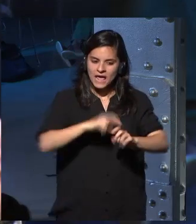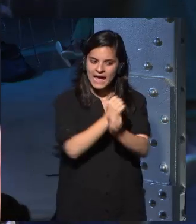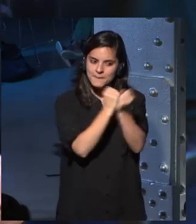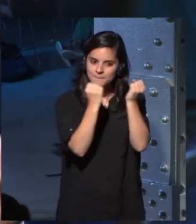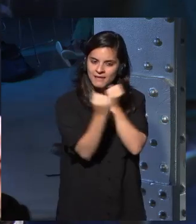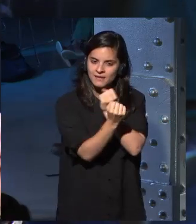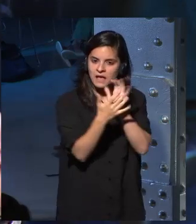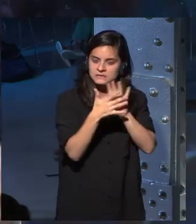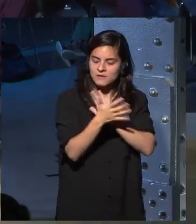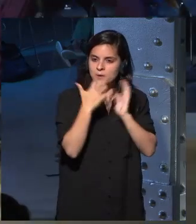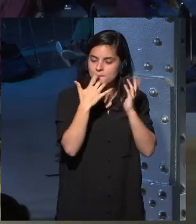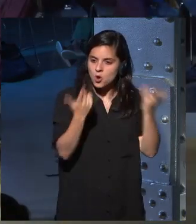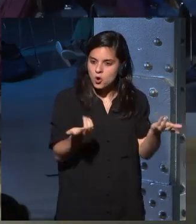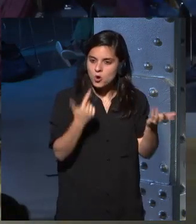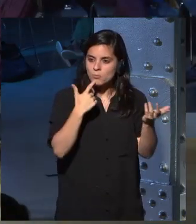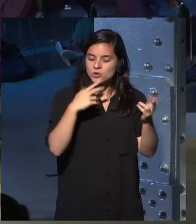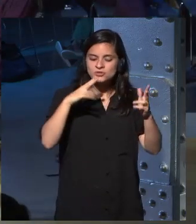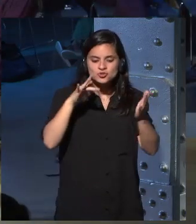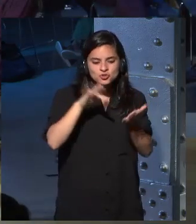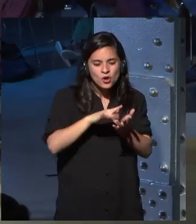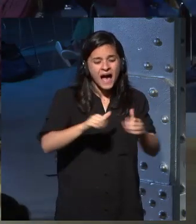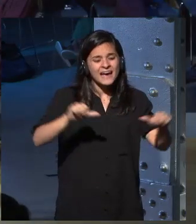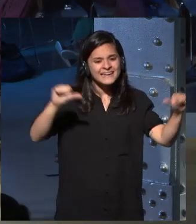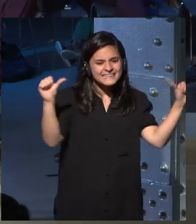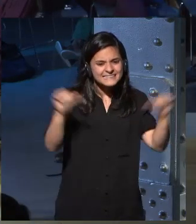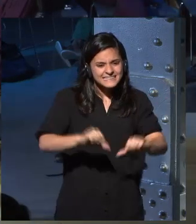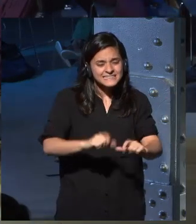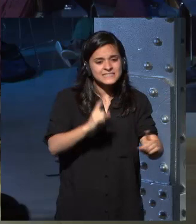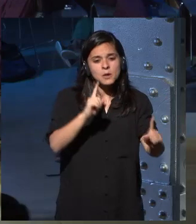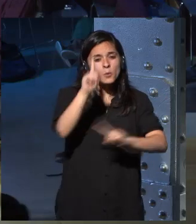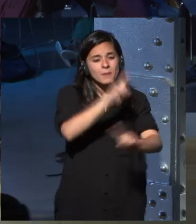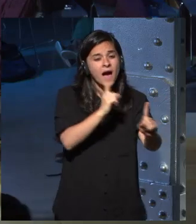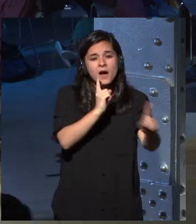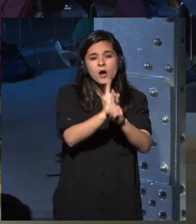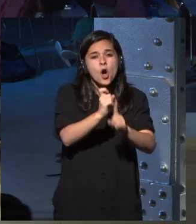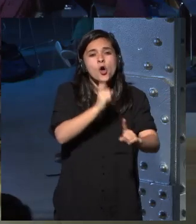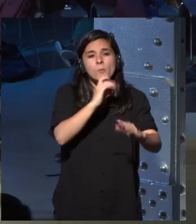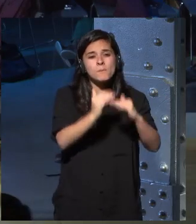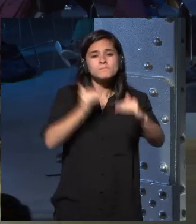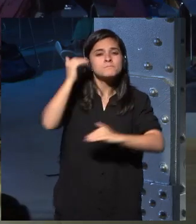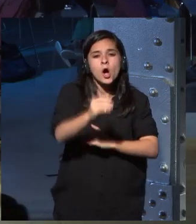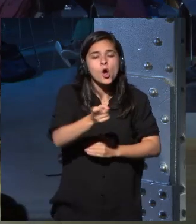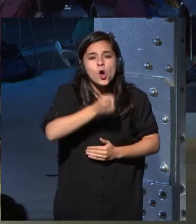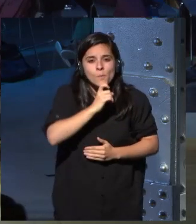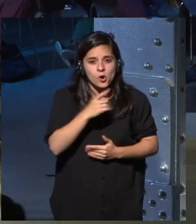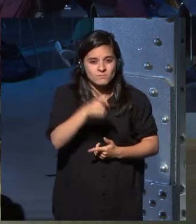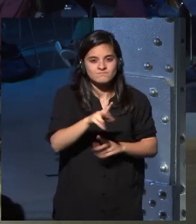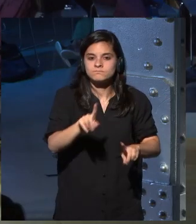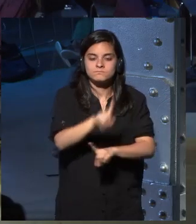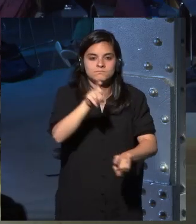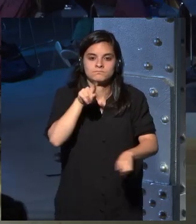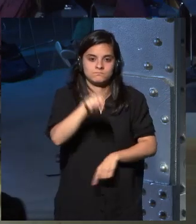crisis facing such a problem. So specifically, in several of the